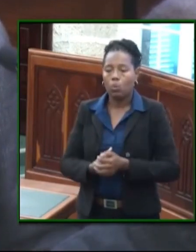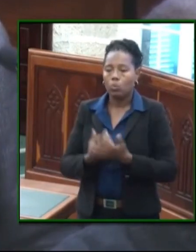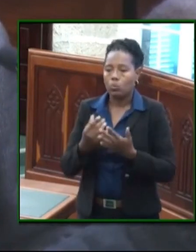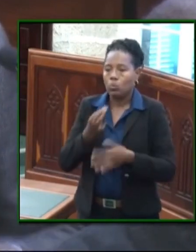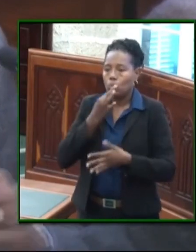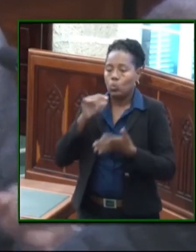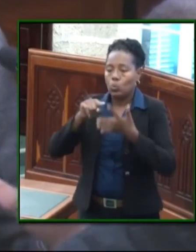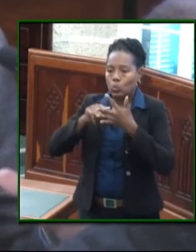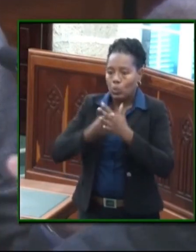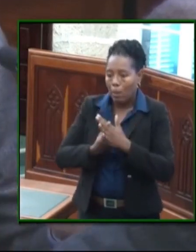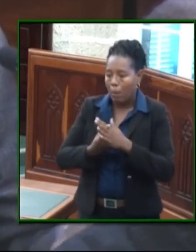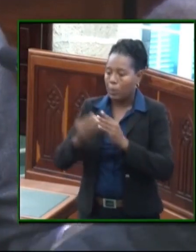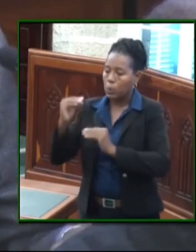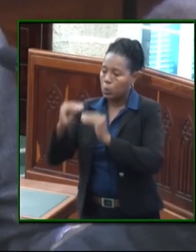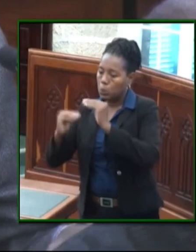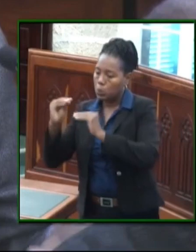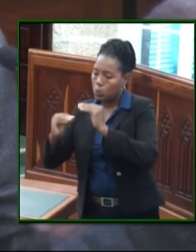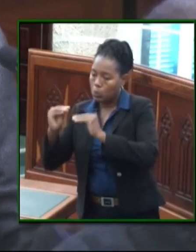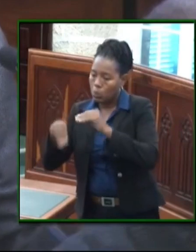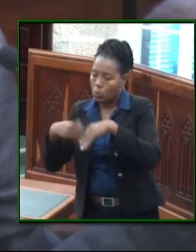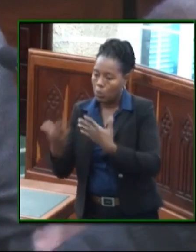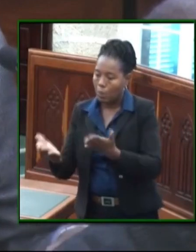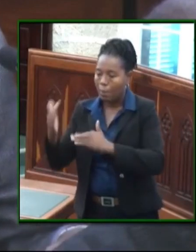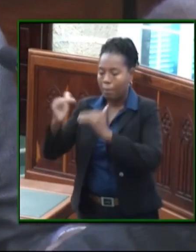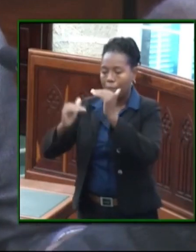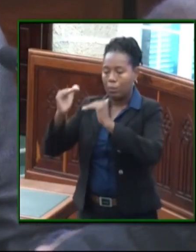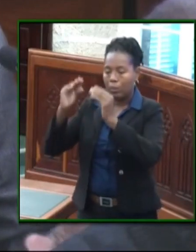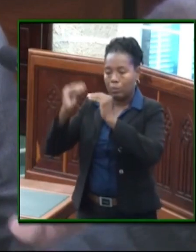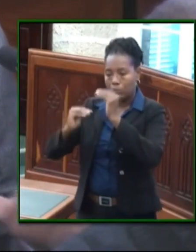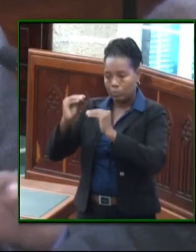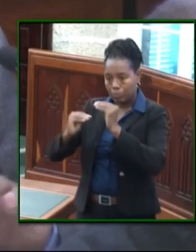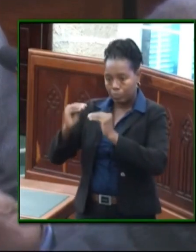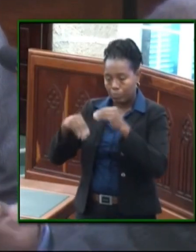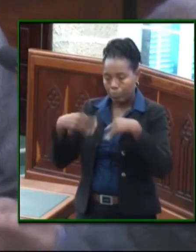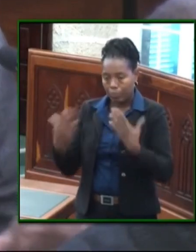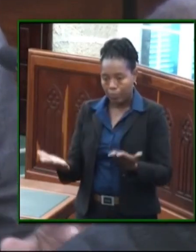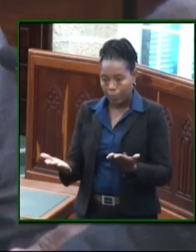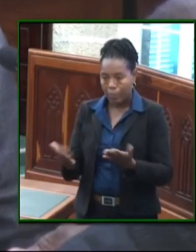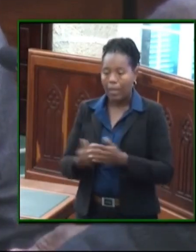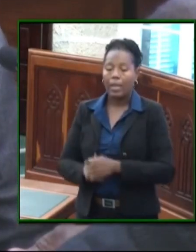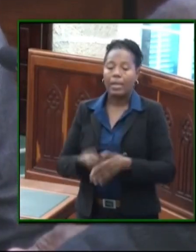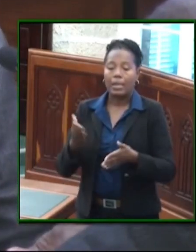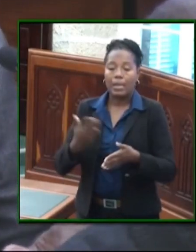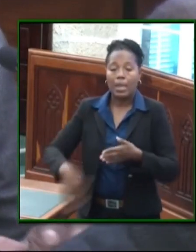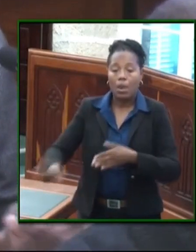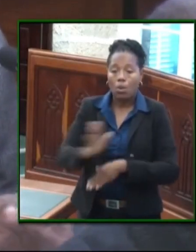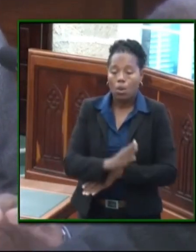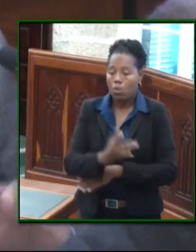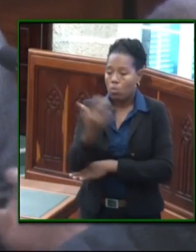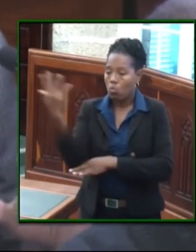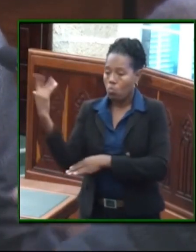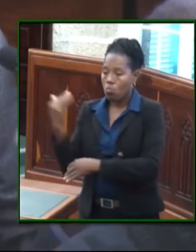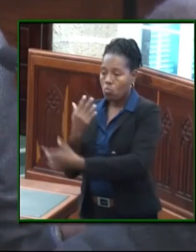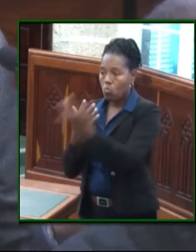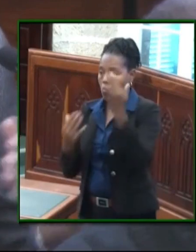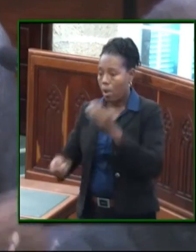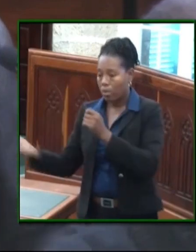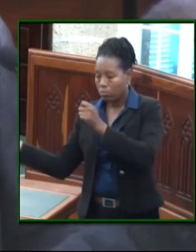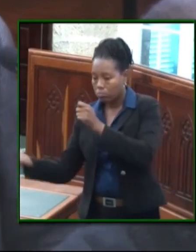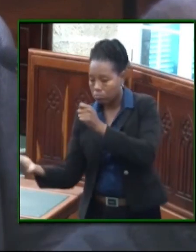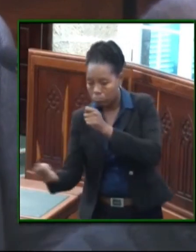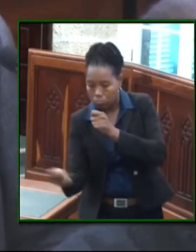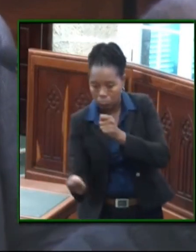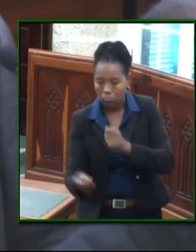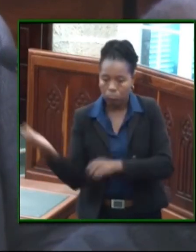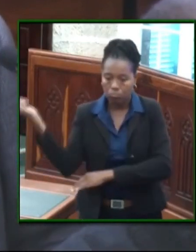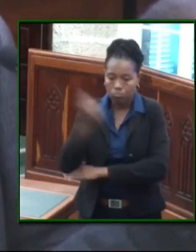to repair the facility where we do the training in. We were able to debush the area. This costs a lot of money